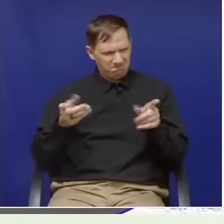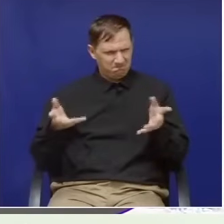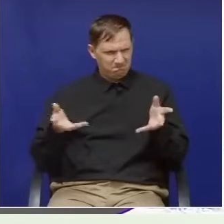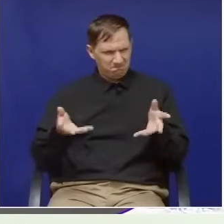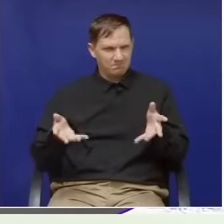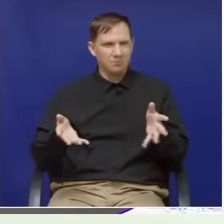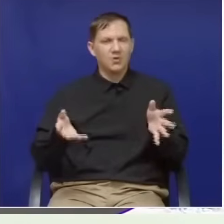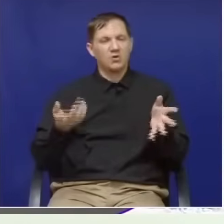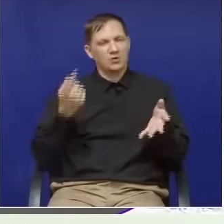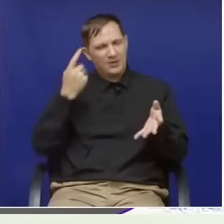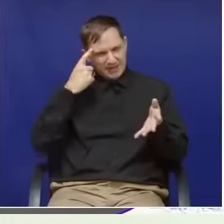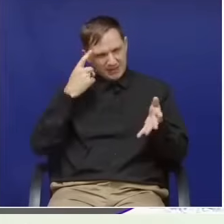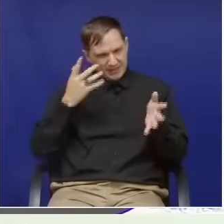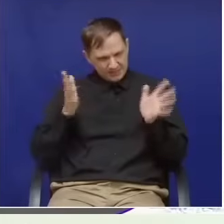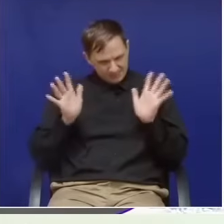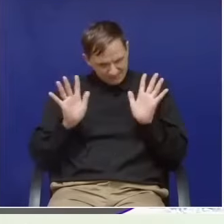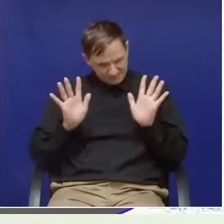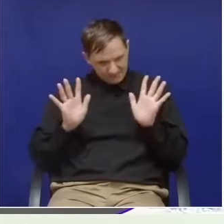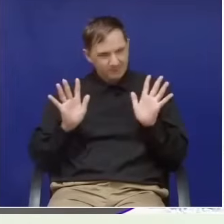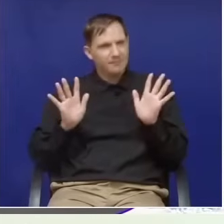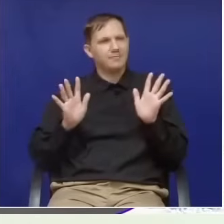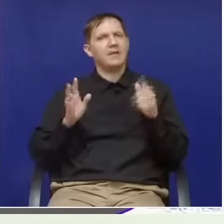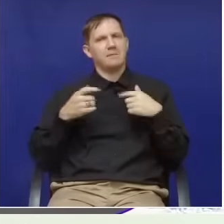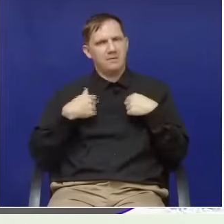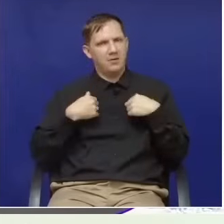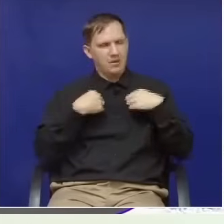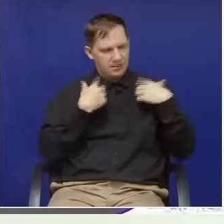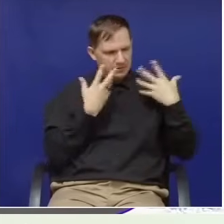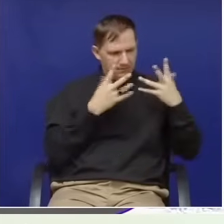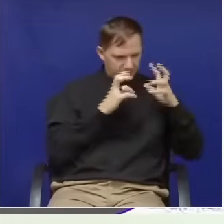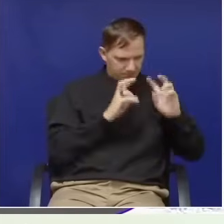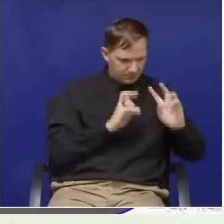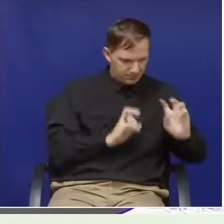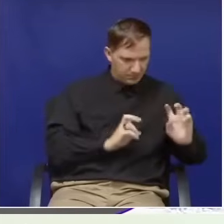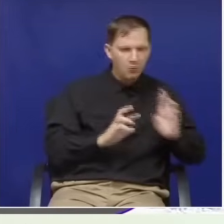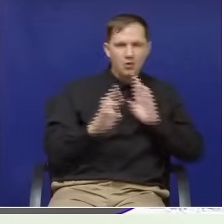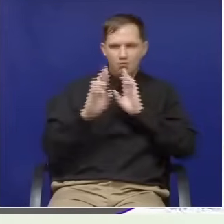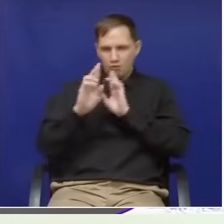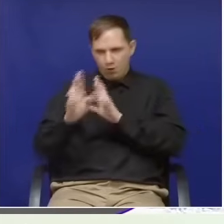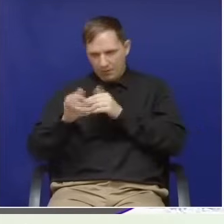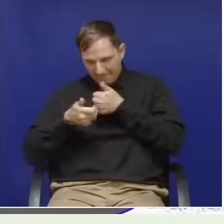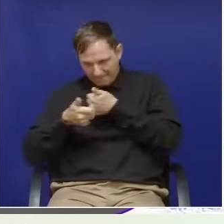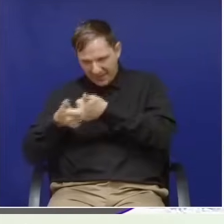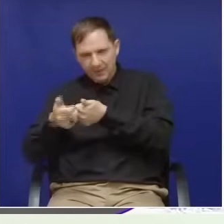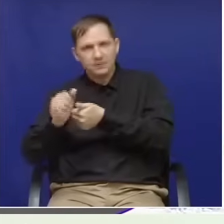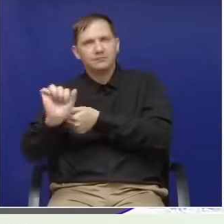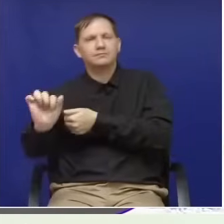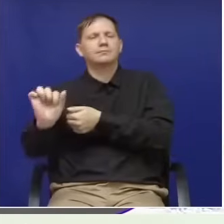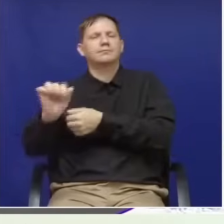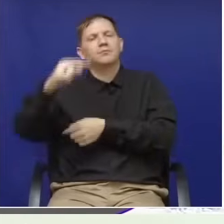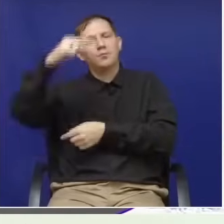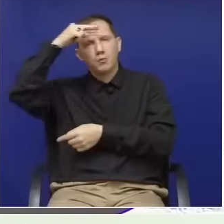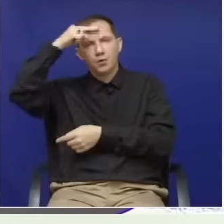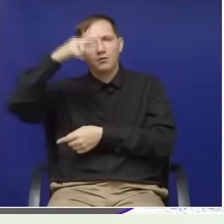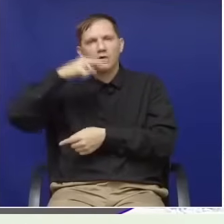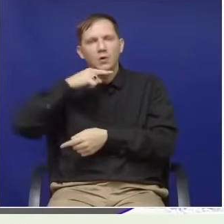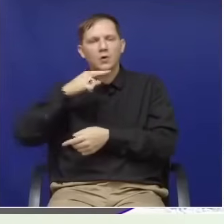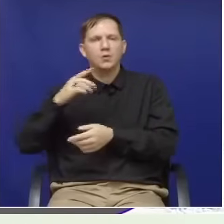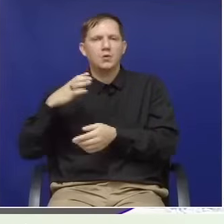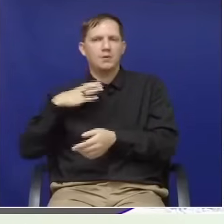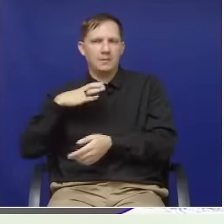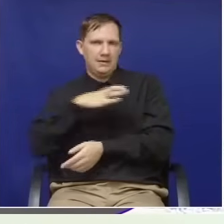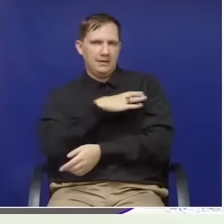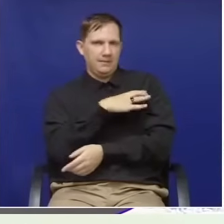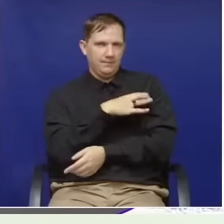leave it to me, and then I will report back to the portfolio committee as to what I've done, and also give you a copy